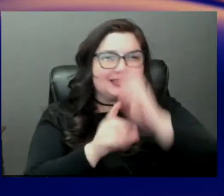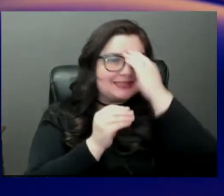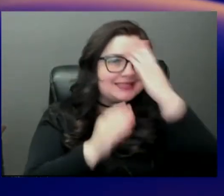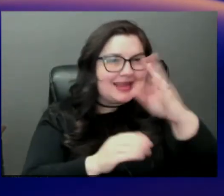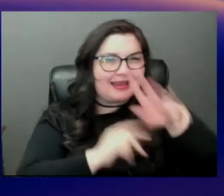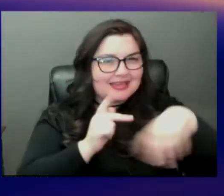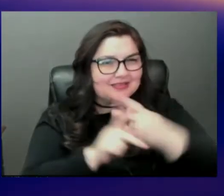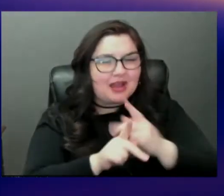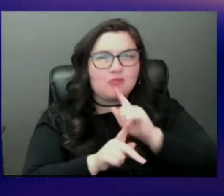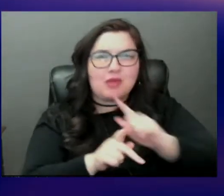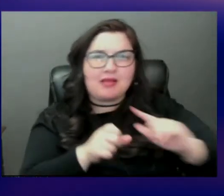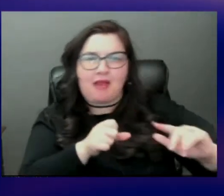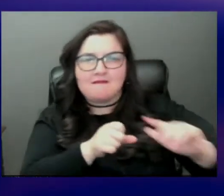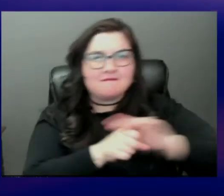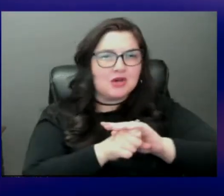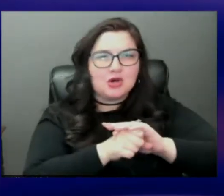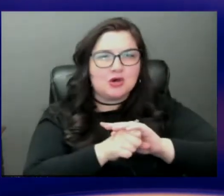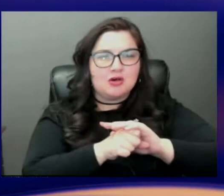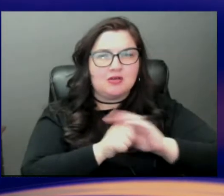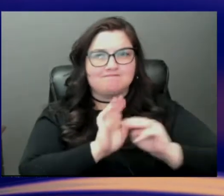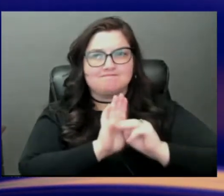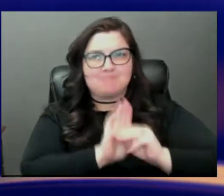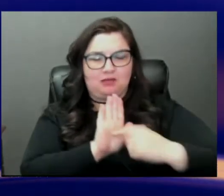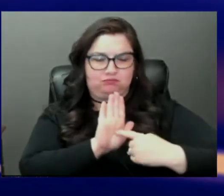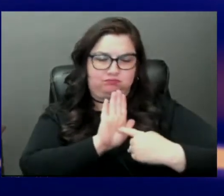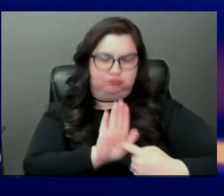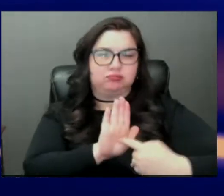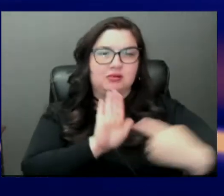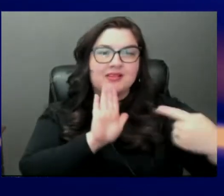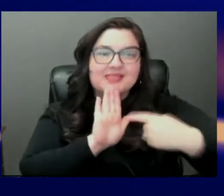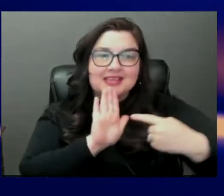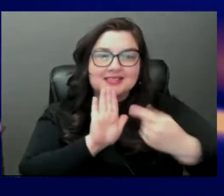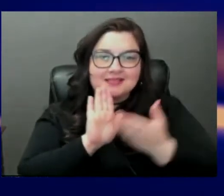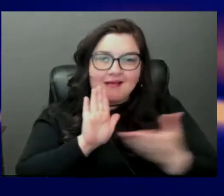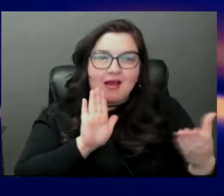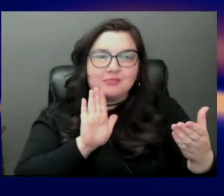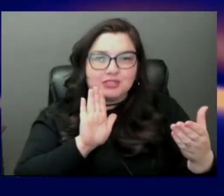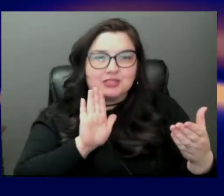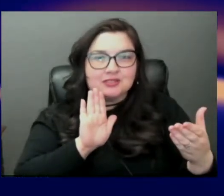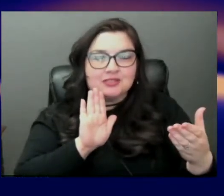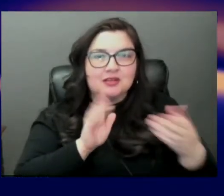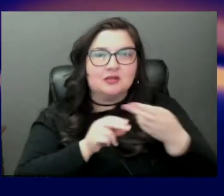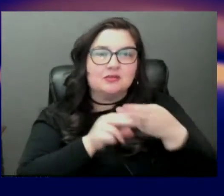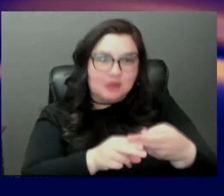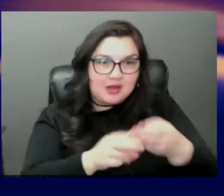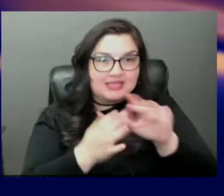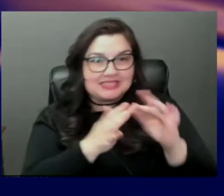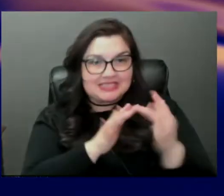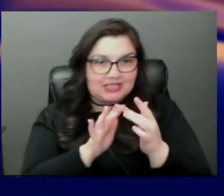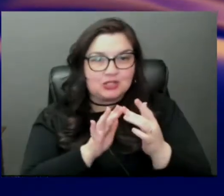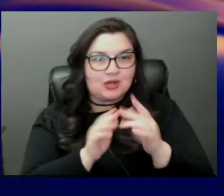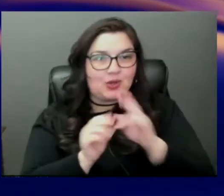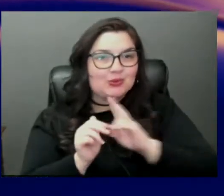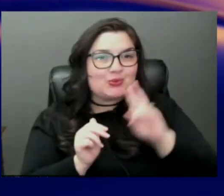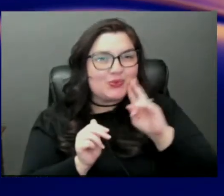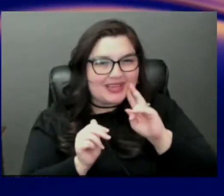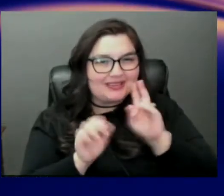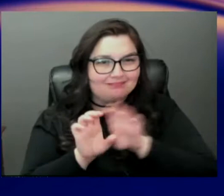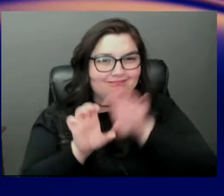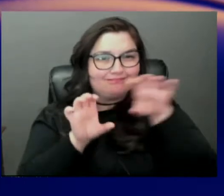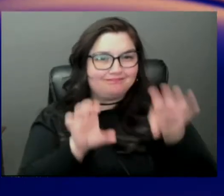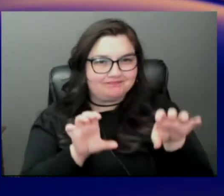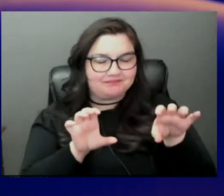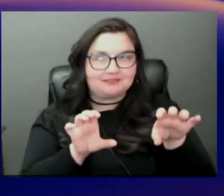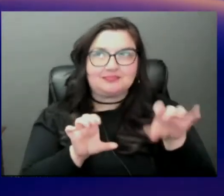comprehensive model of the physical process or the object known as the digital twin. Right. Got it. I think a lot of developers can